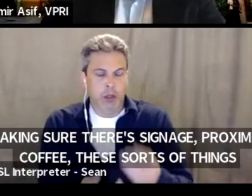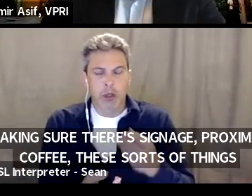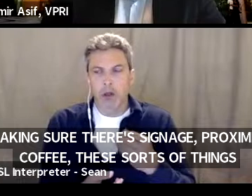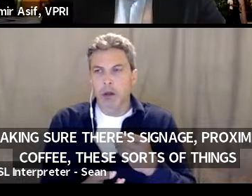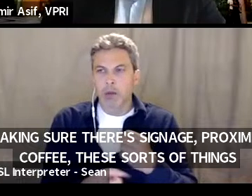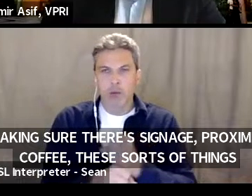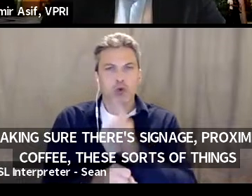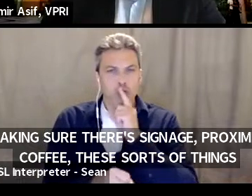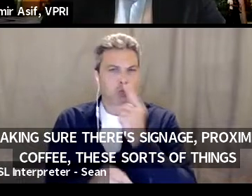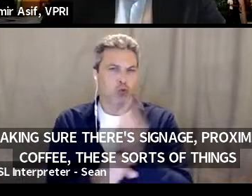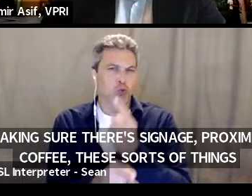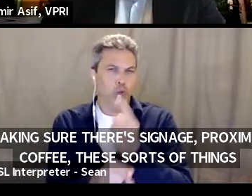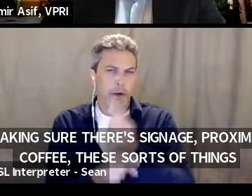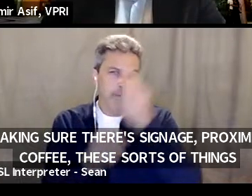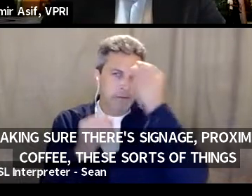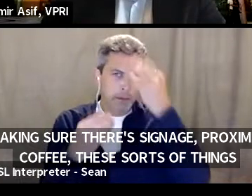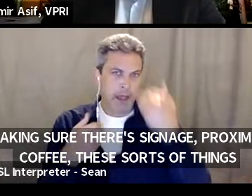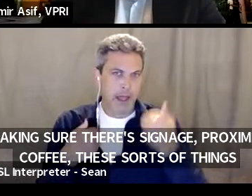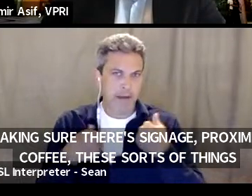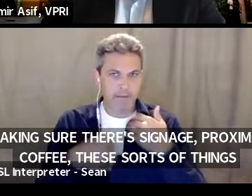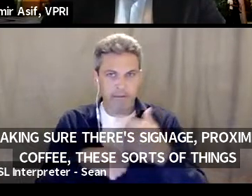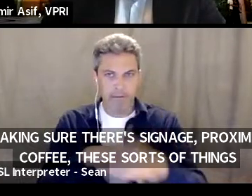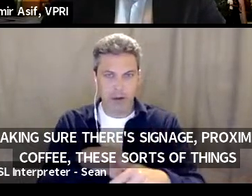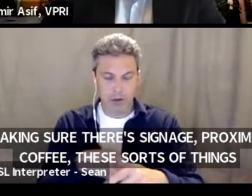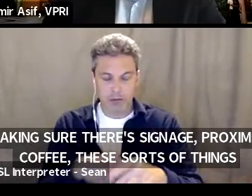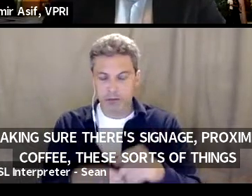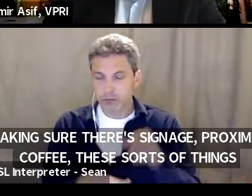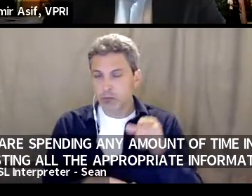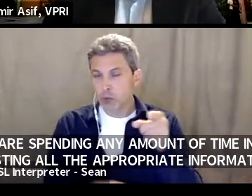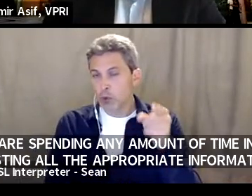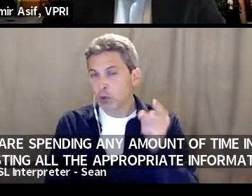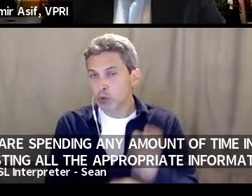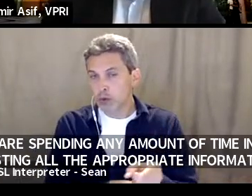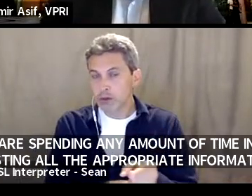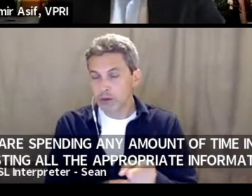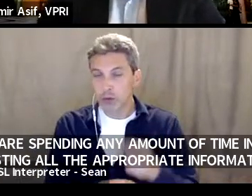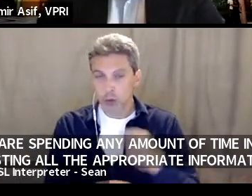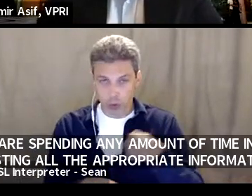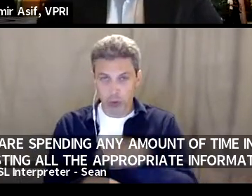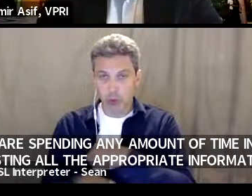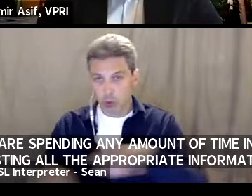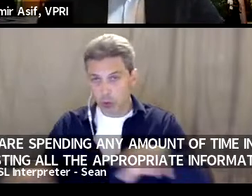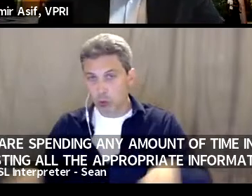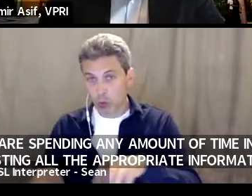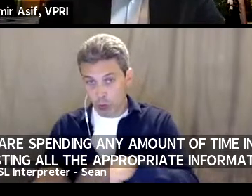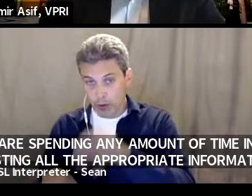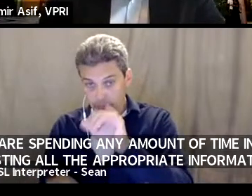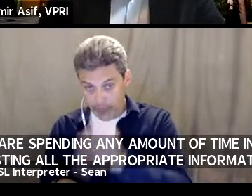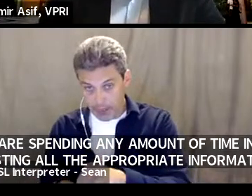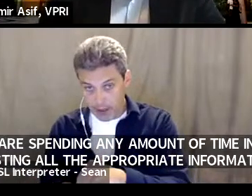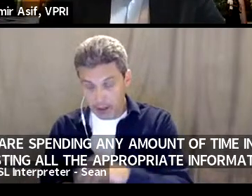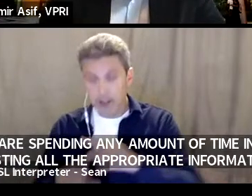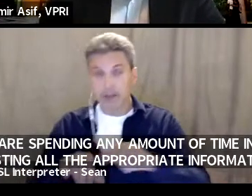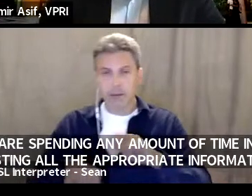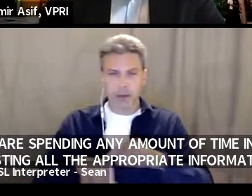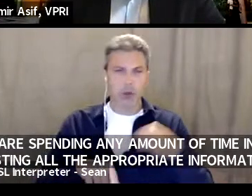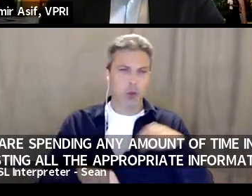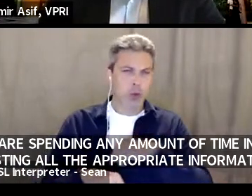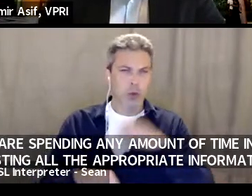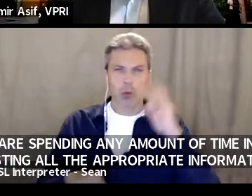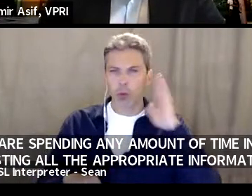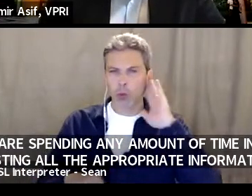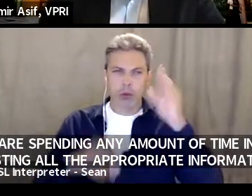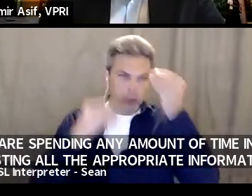information. So we're very much, as the provost said, in the process of that work, and we will be communicating to all students